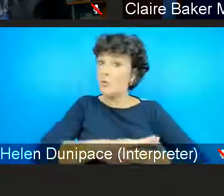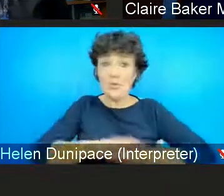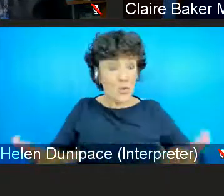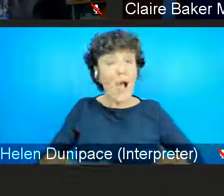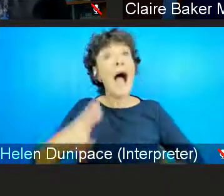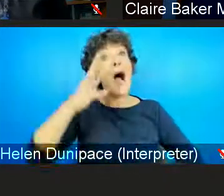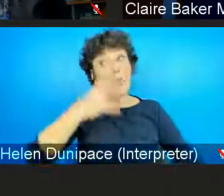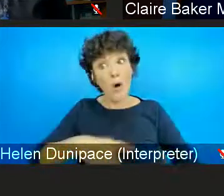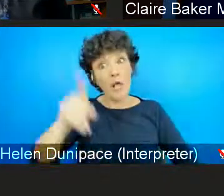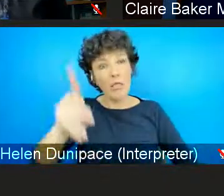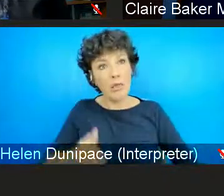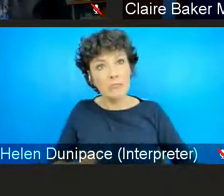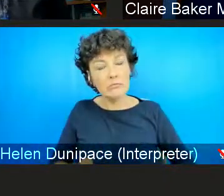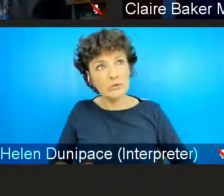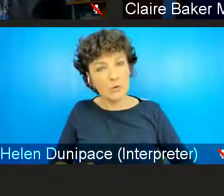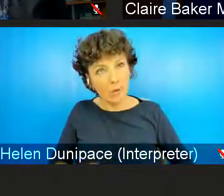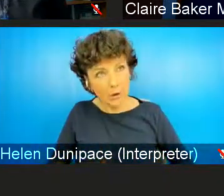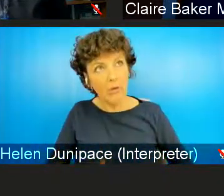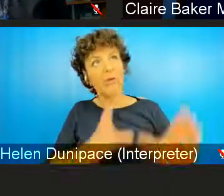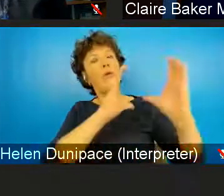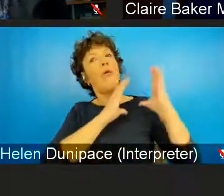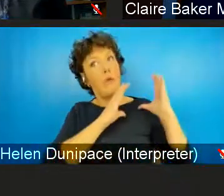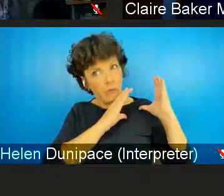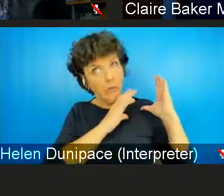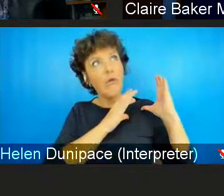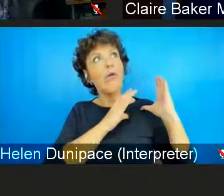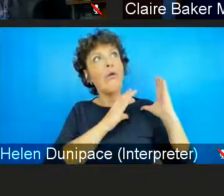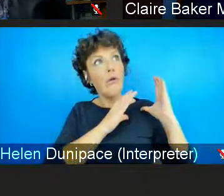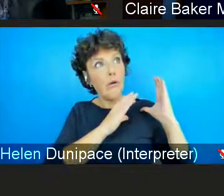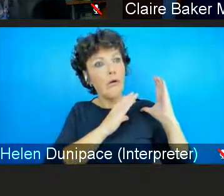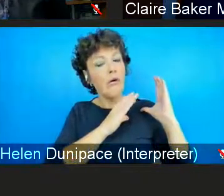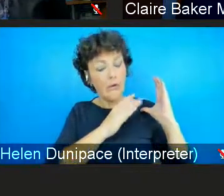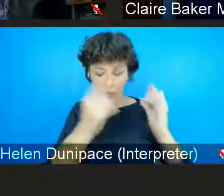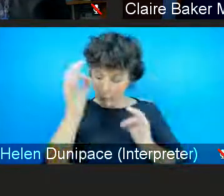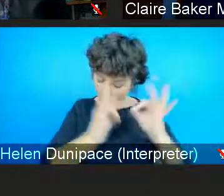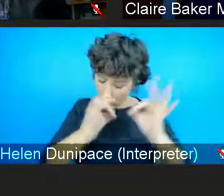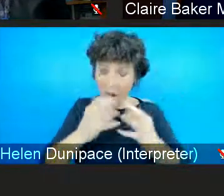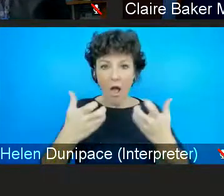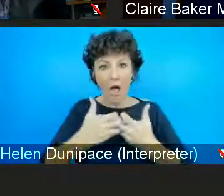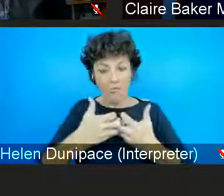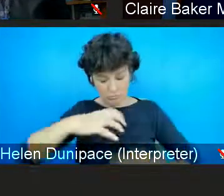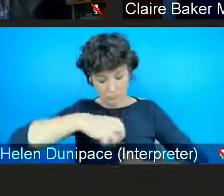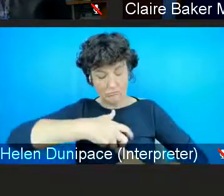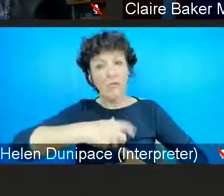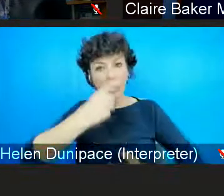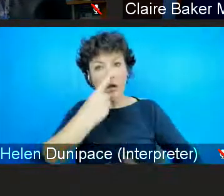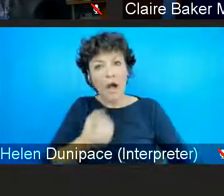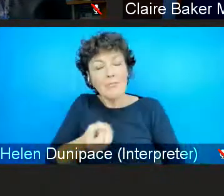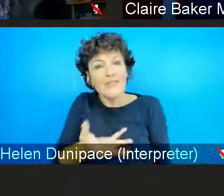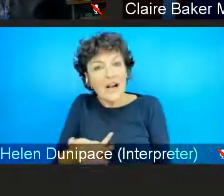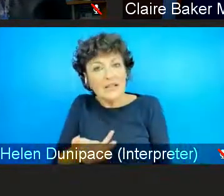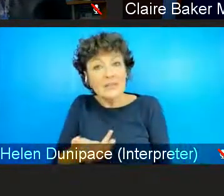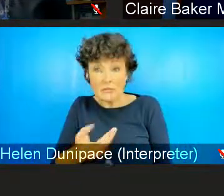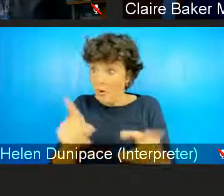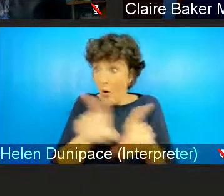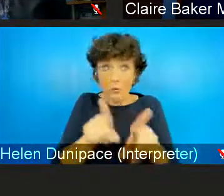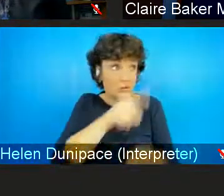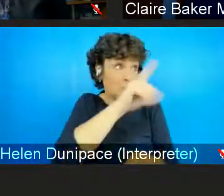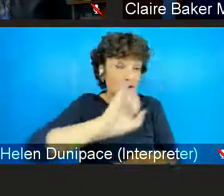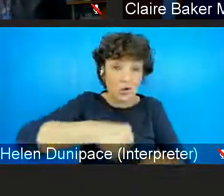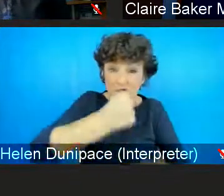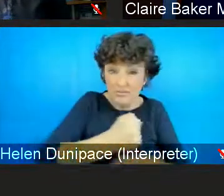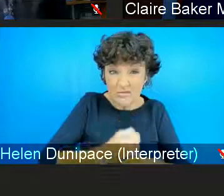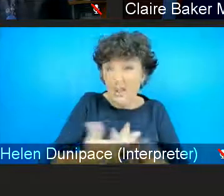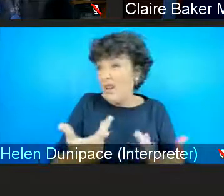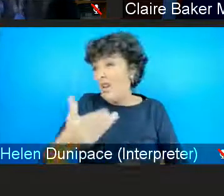ownership over and communities ownership over. And I think, you know, cities and other local authorities and Scottish Government or whatever bodies